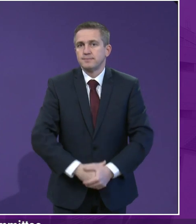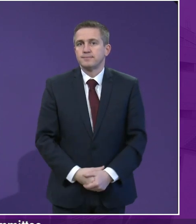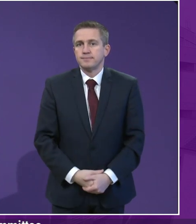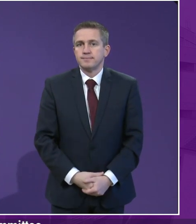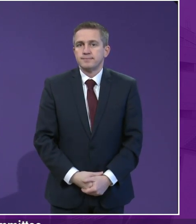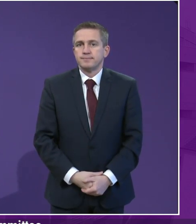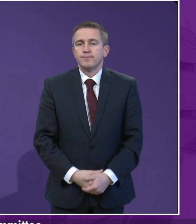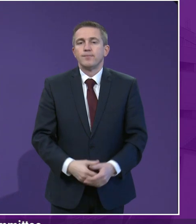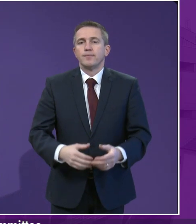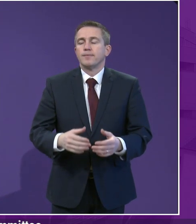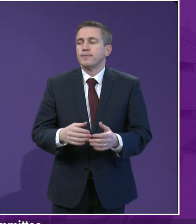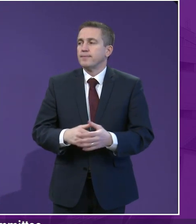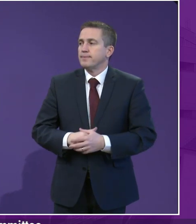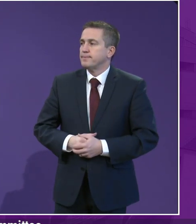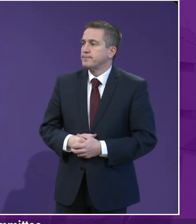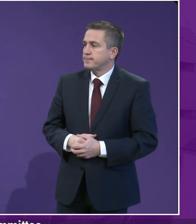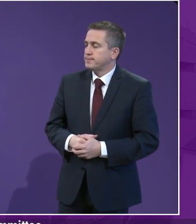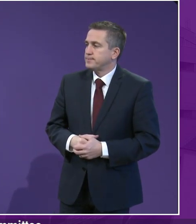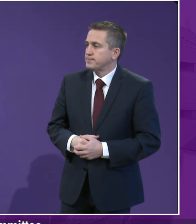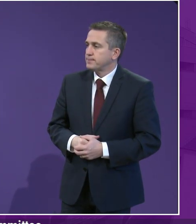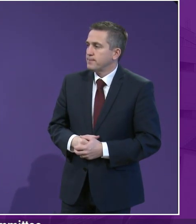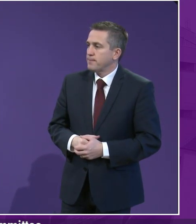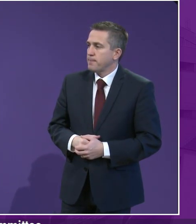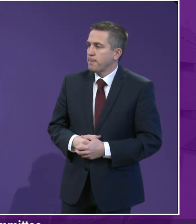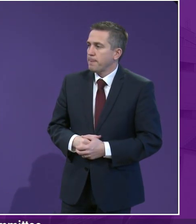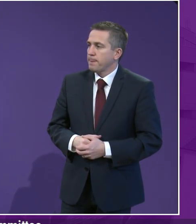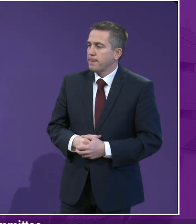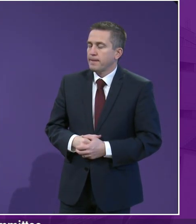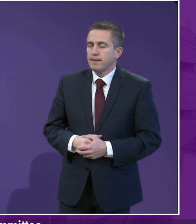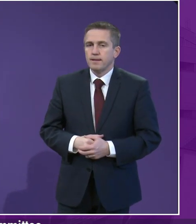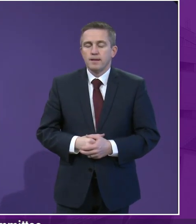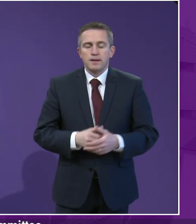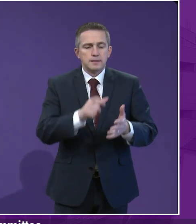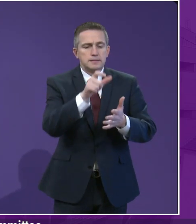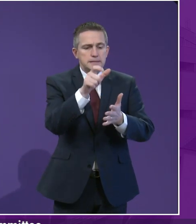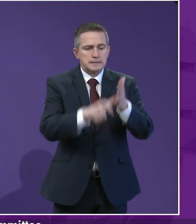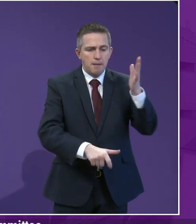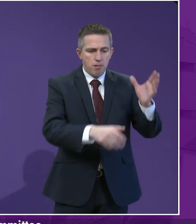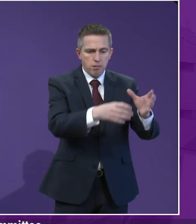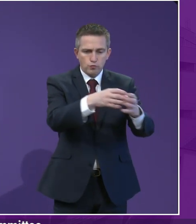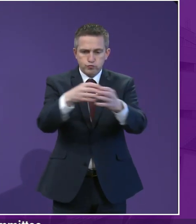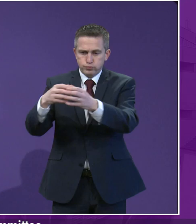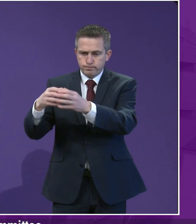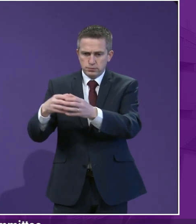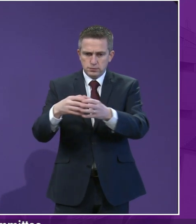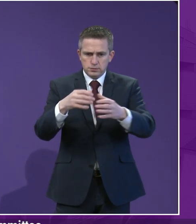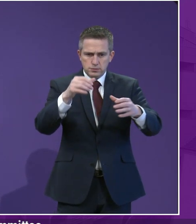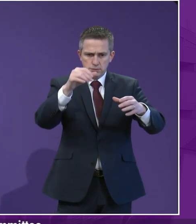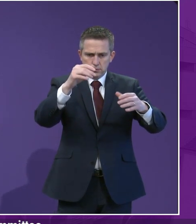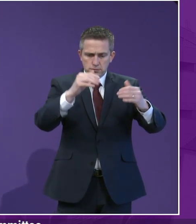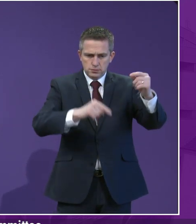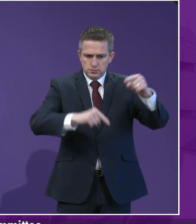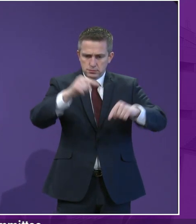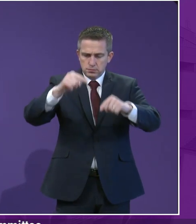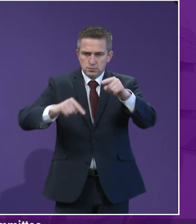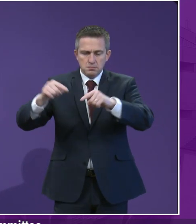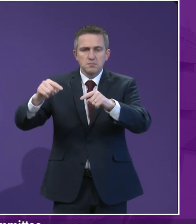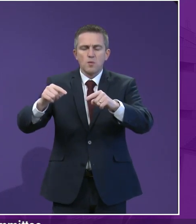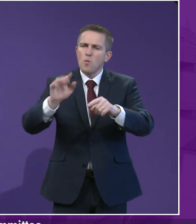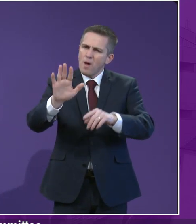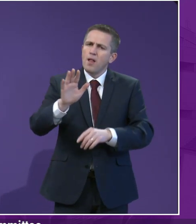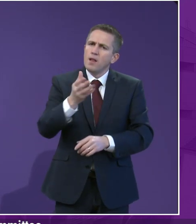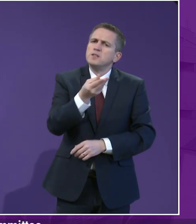student doesn't require that and there's a learning plan in place from the offset, that seems to be working pretty well generally for the students